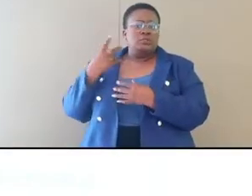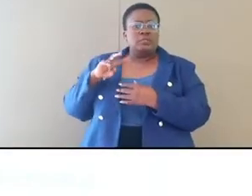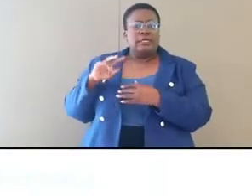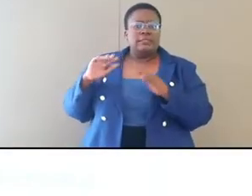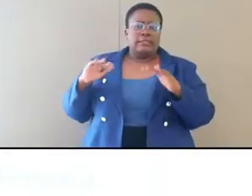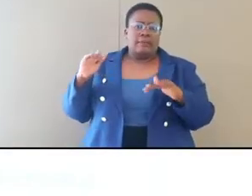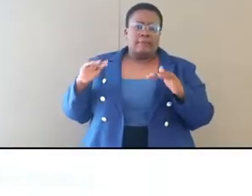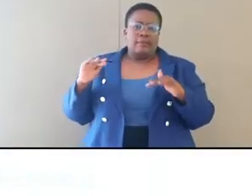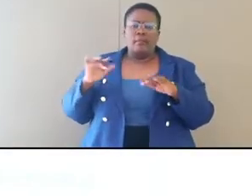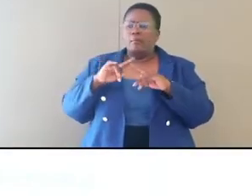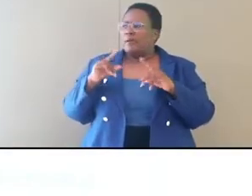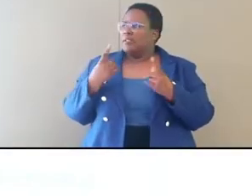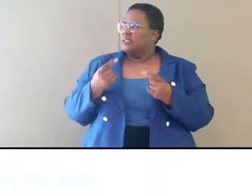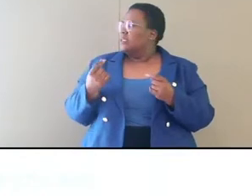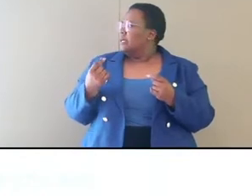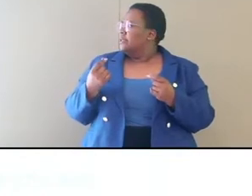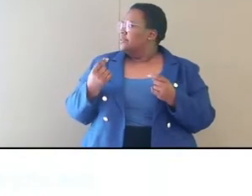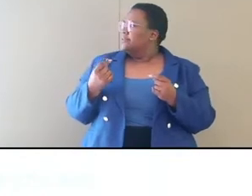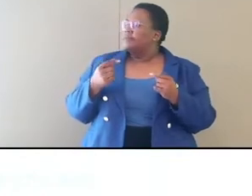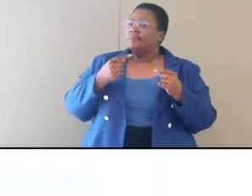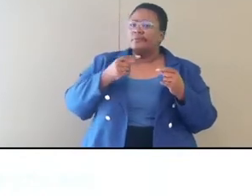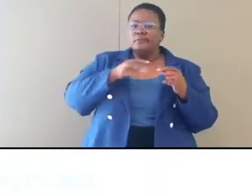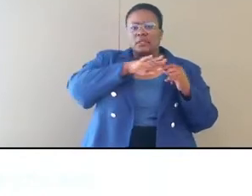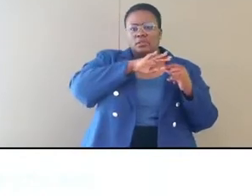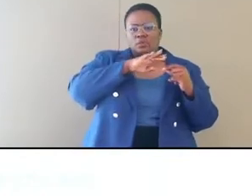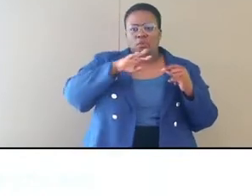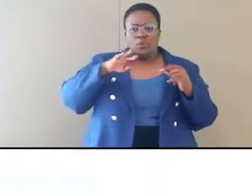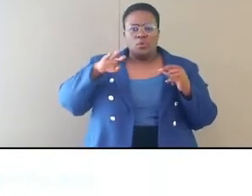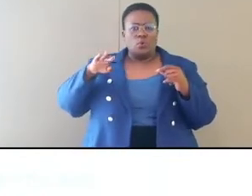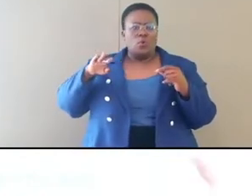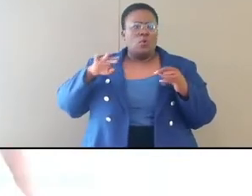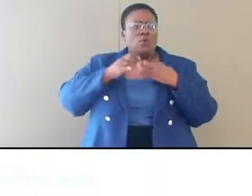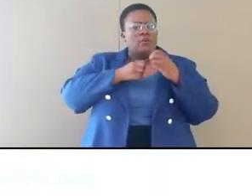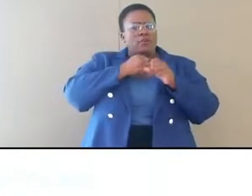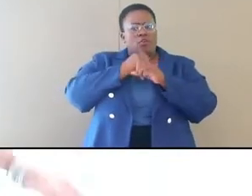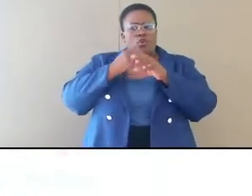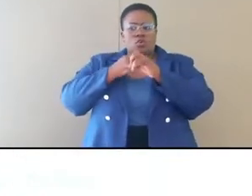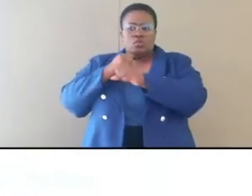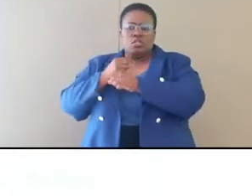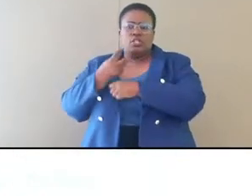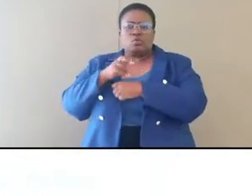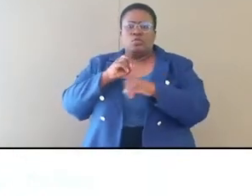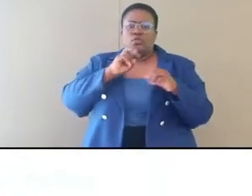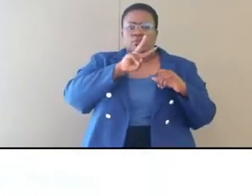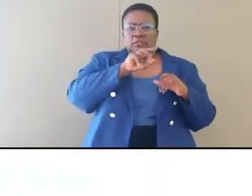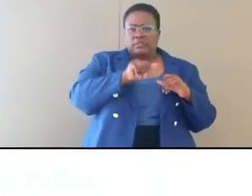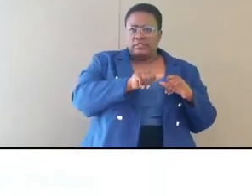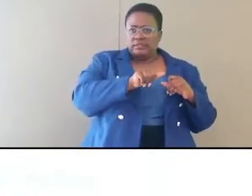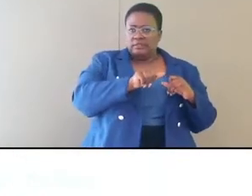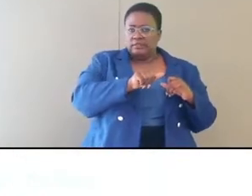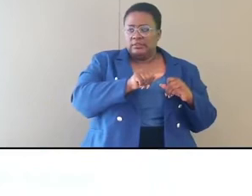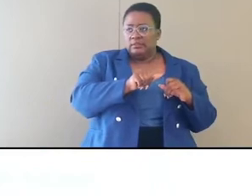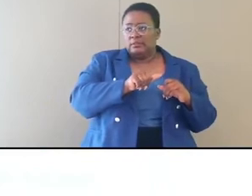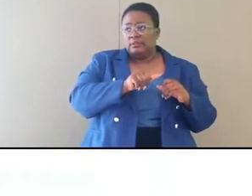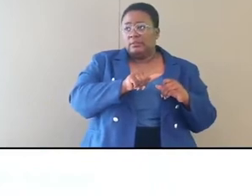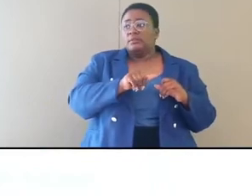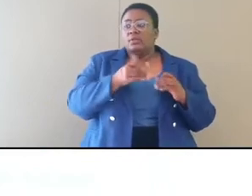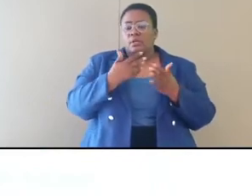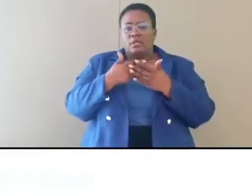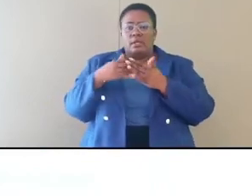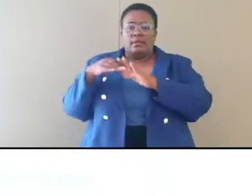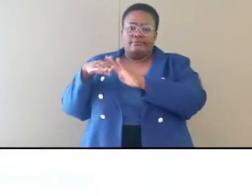it's done this slight thing over the years, and it's projected, I've looked at projections up into 2036, it's projected to come down.